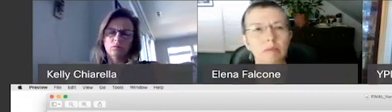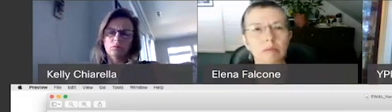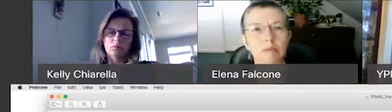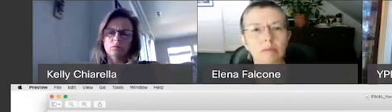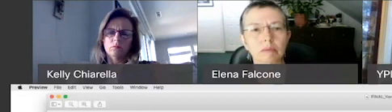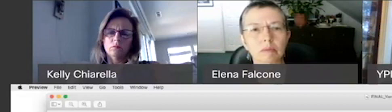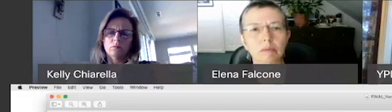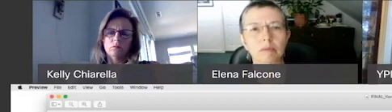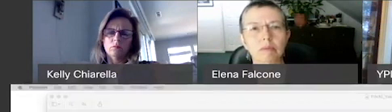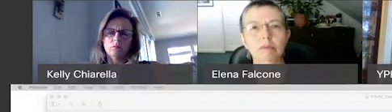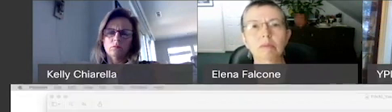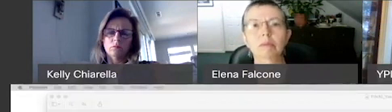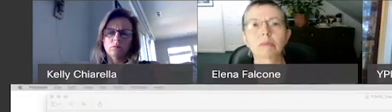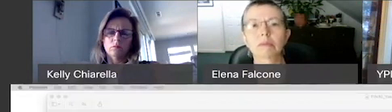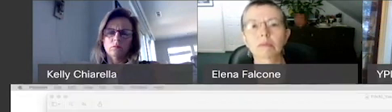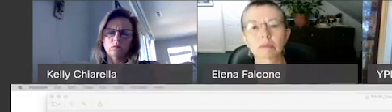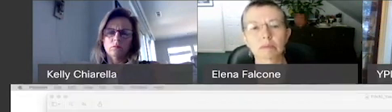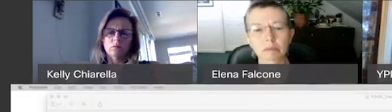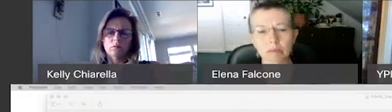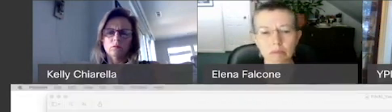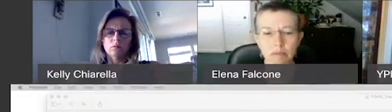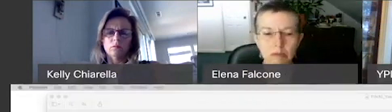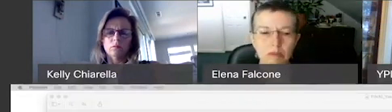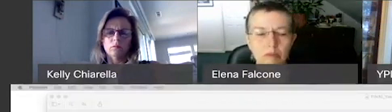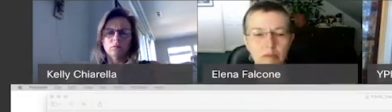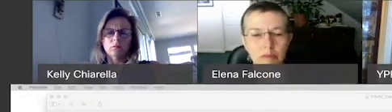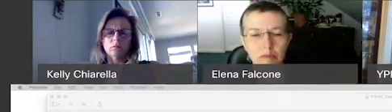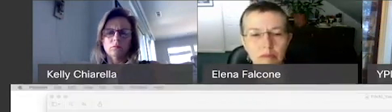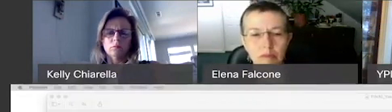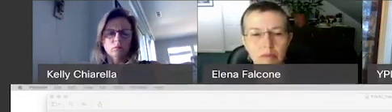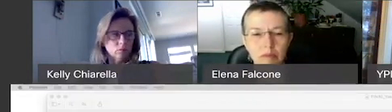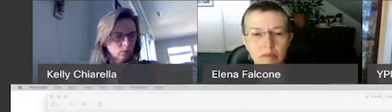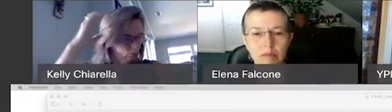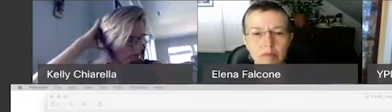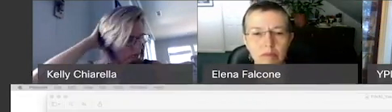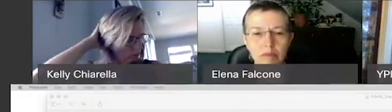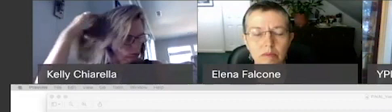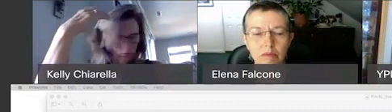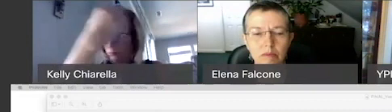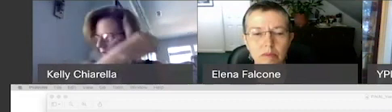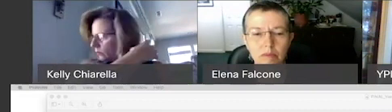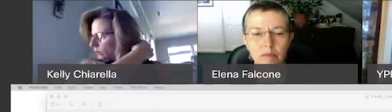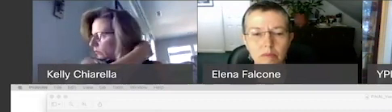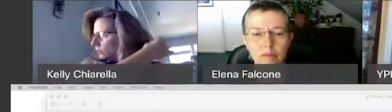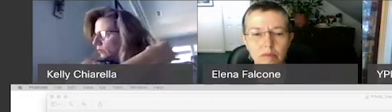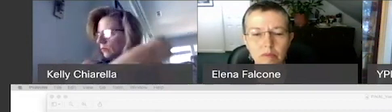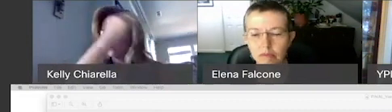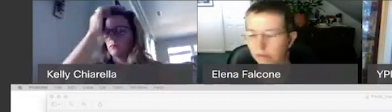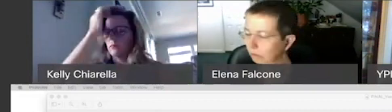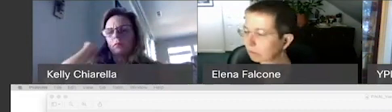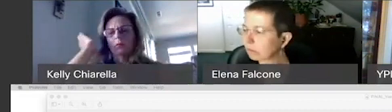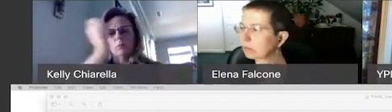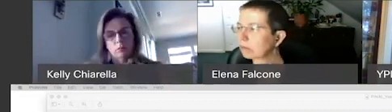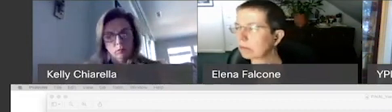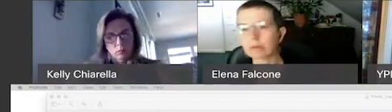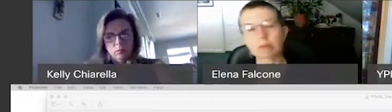companies to stop price gouging. That problem seems to have abated. We're getting many fewer complaints. It looks like the market has kind of stabilized when it